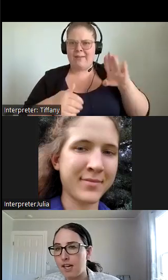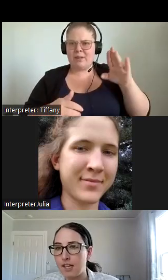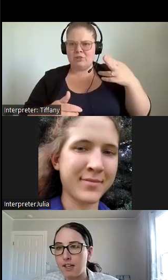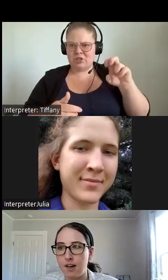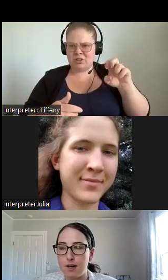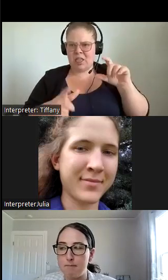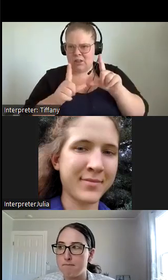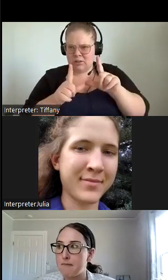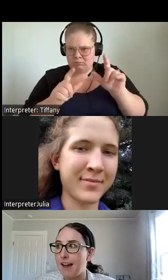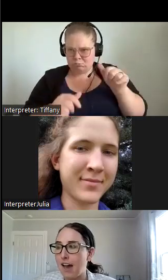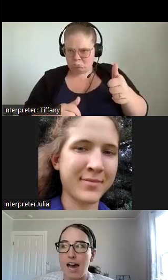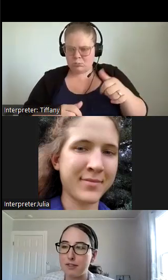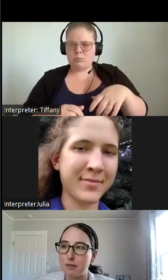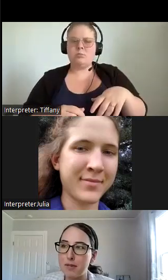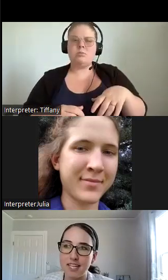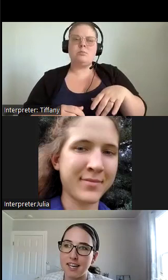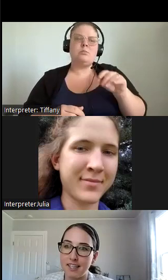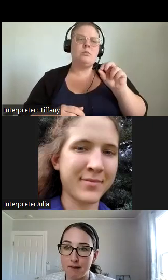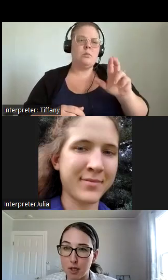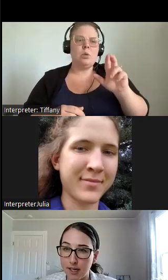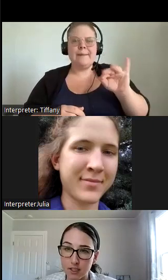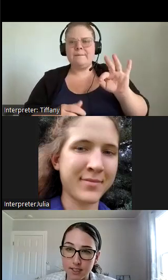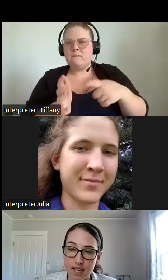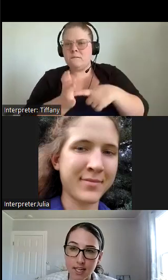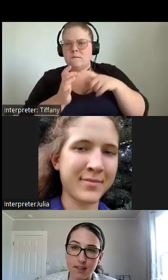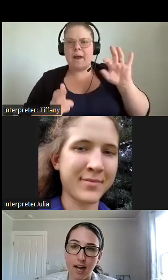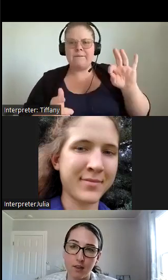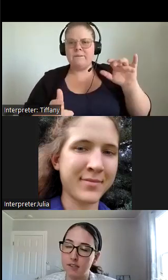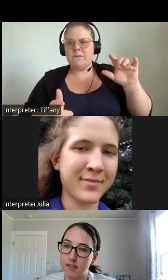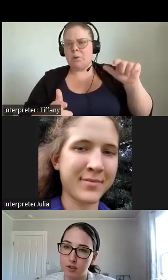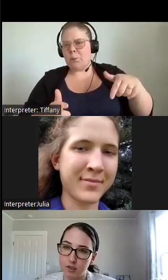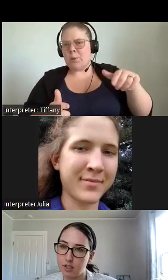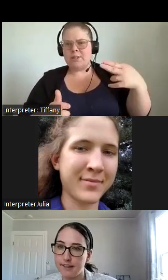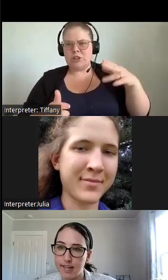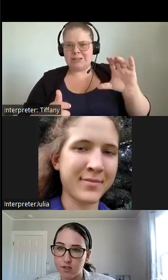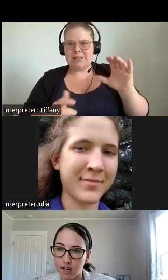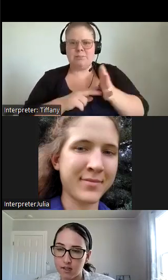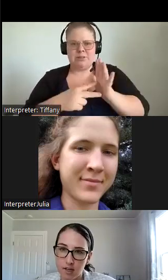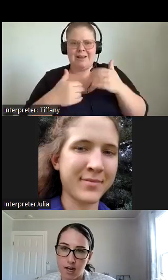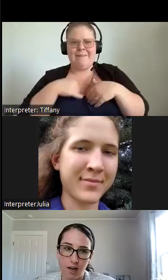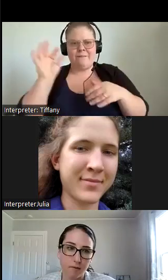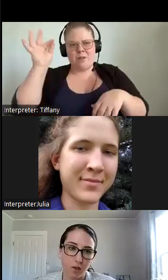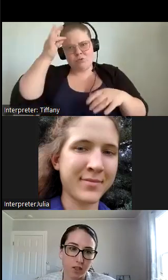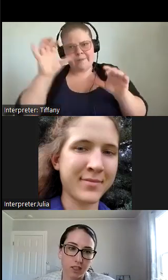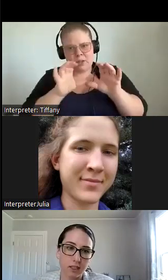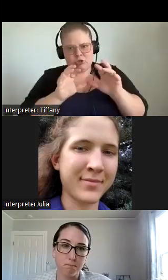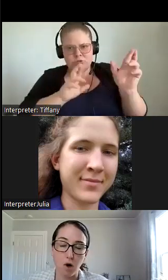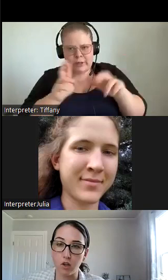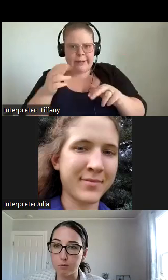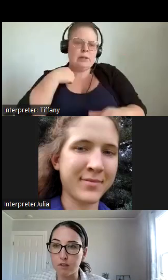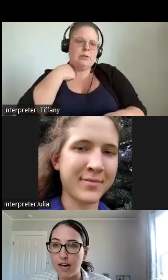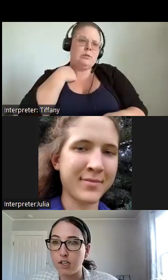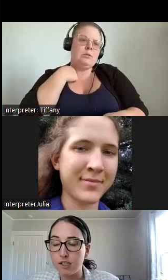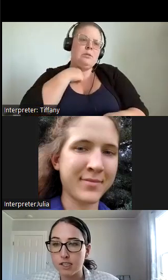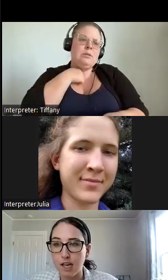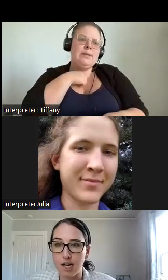If they have to be an FQHC, that they have that federal certification. For